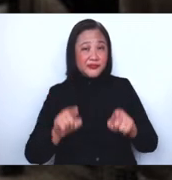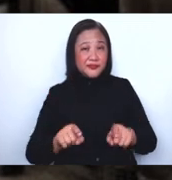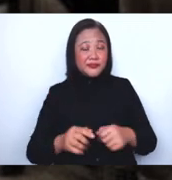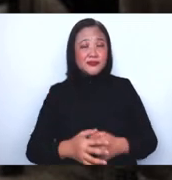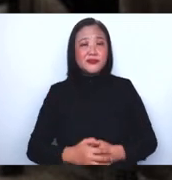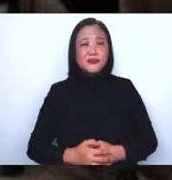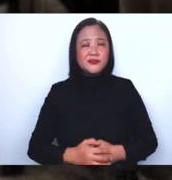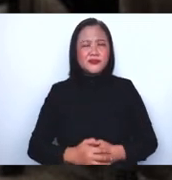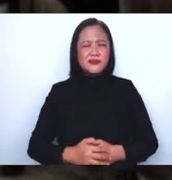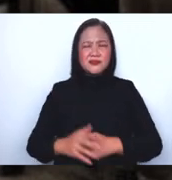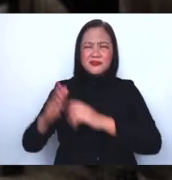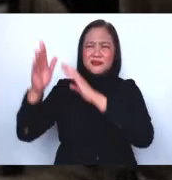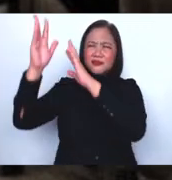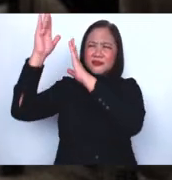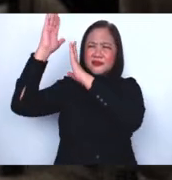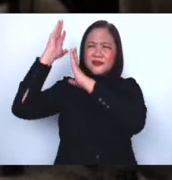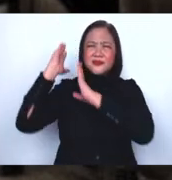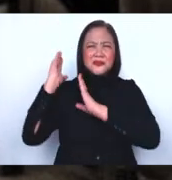Those days before